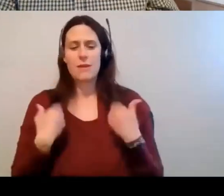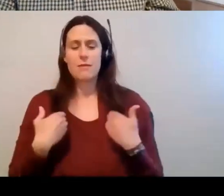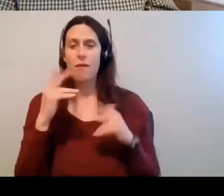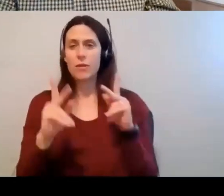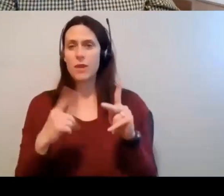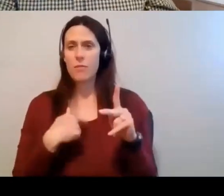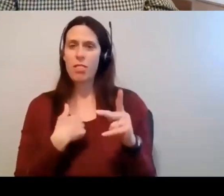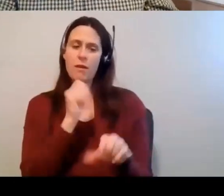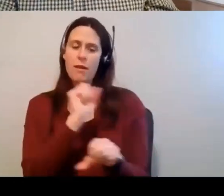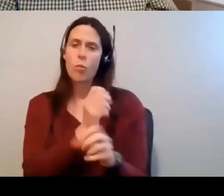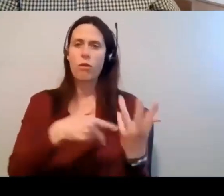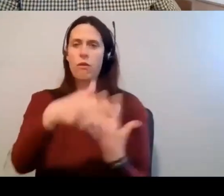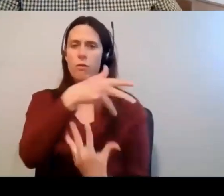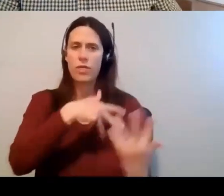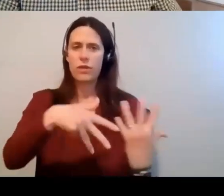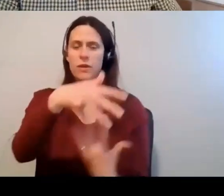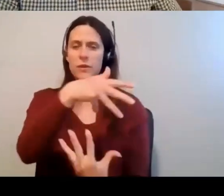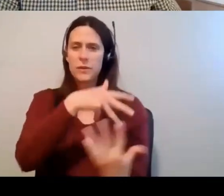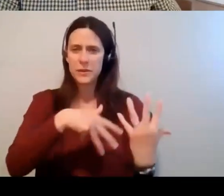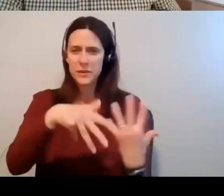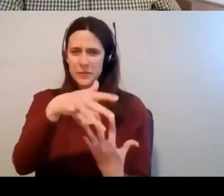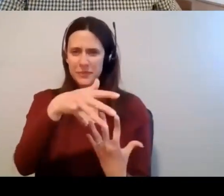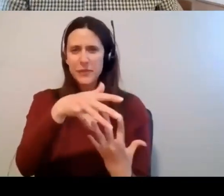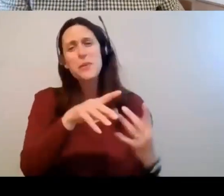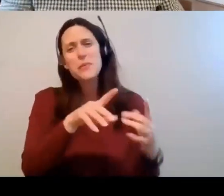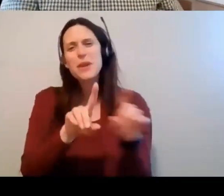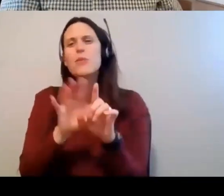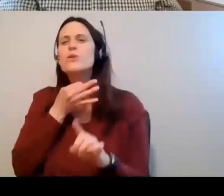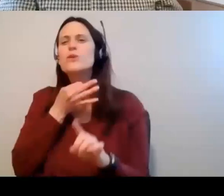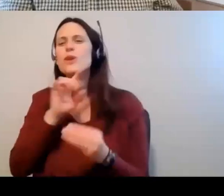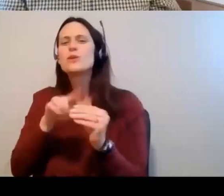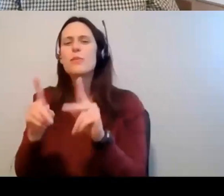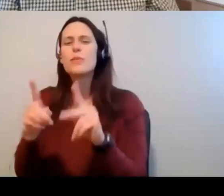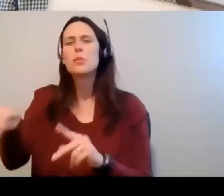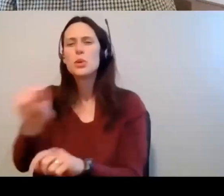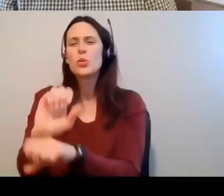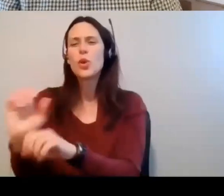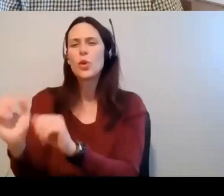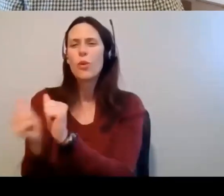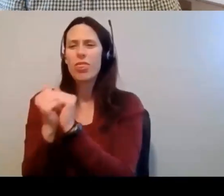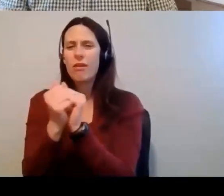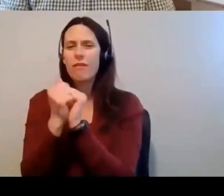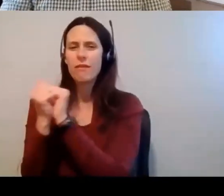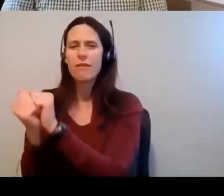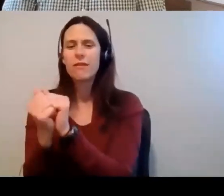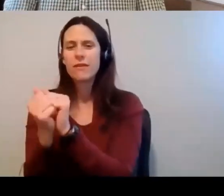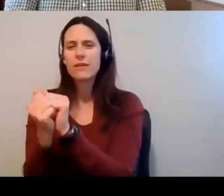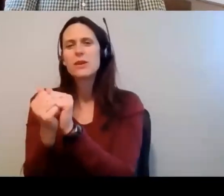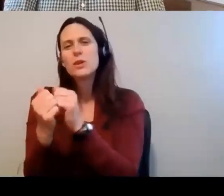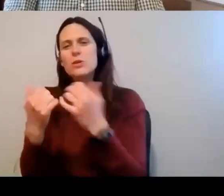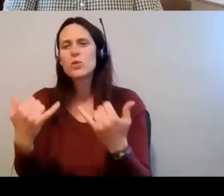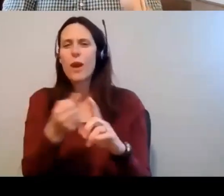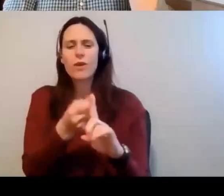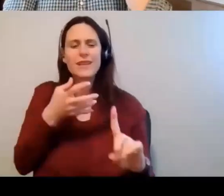with that might look very similarly to the folks you've been working with too. And so we're going to just really explore what that kind of looks like